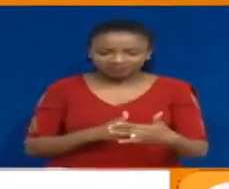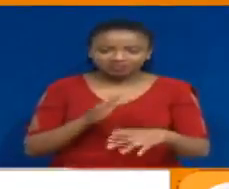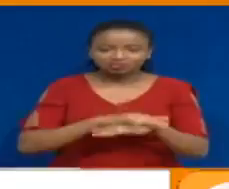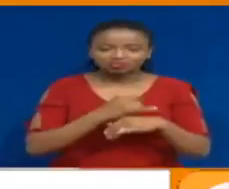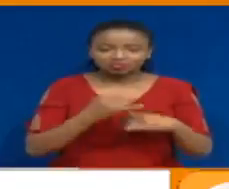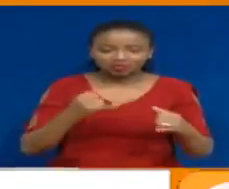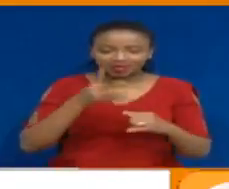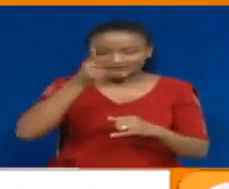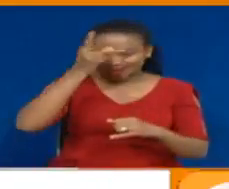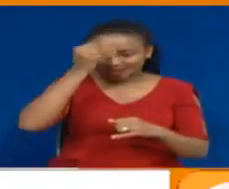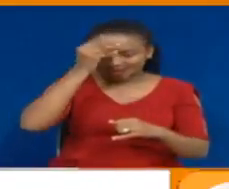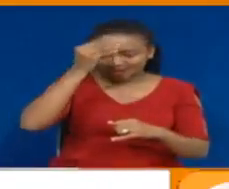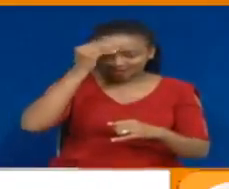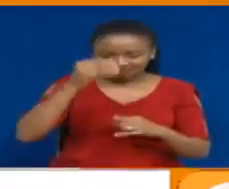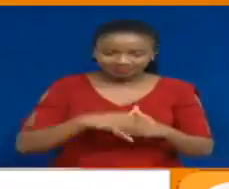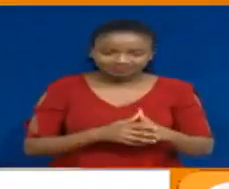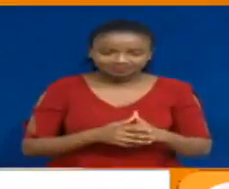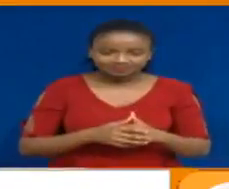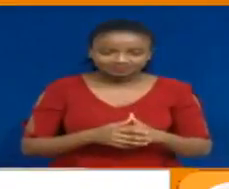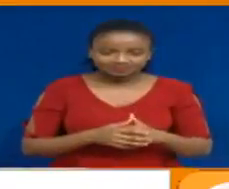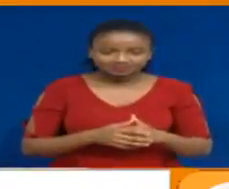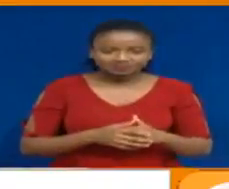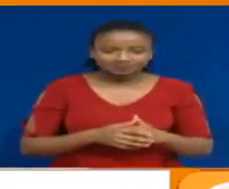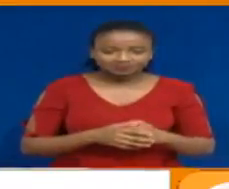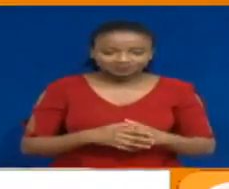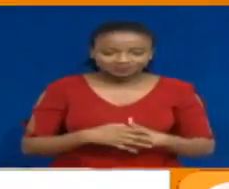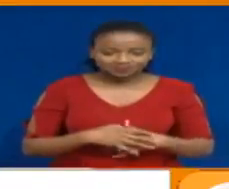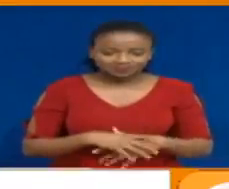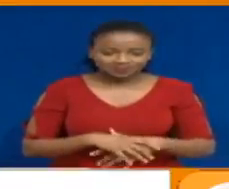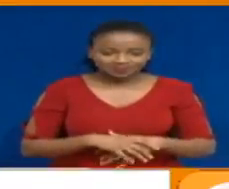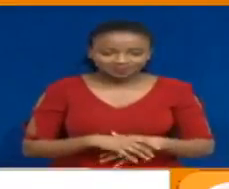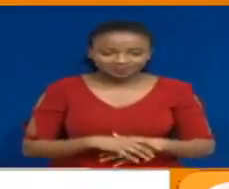online learning being accelerated by the COVID-19 pandemic.